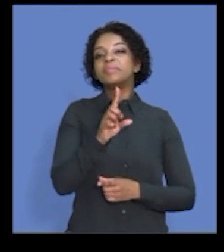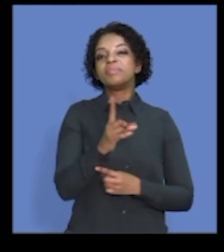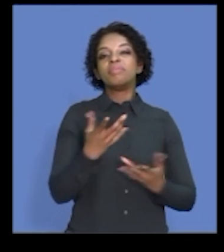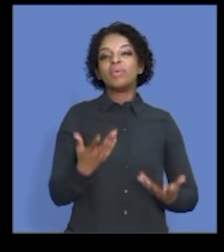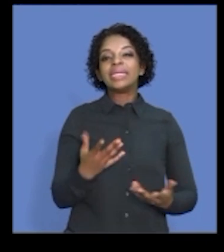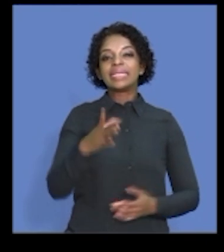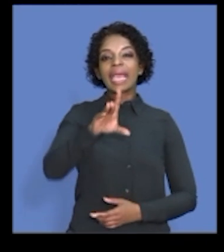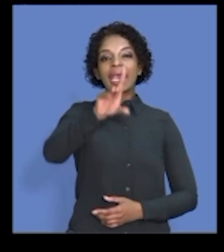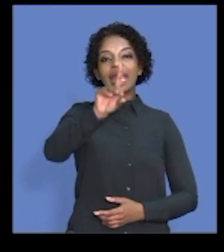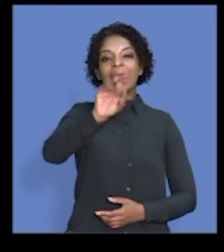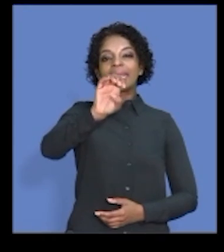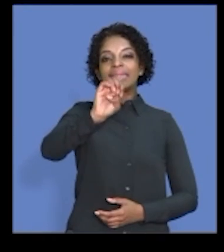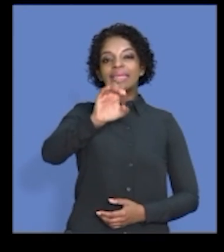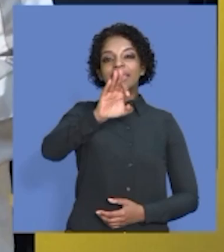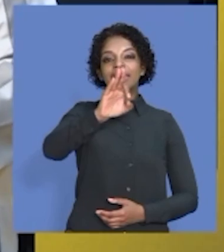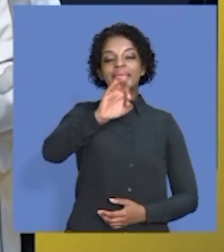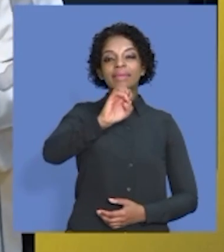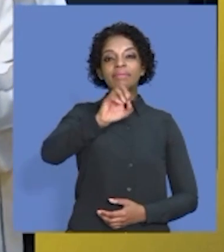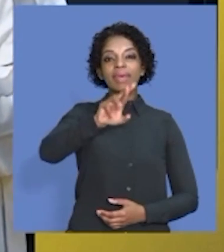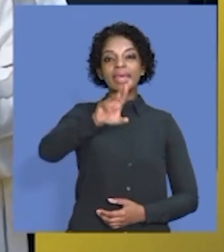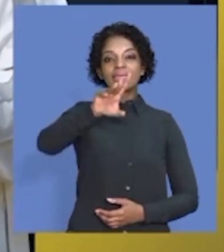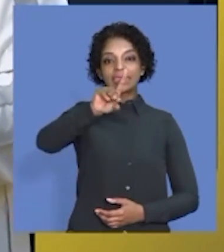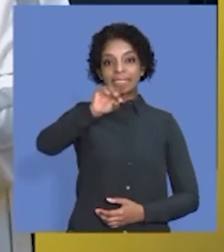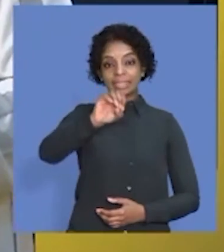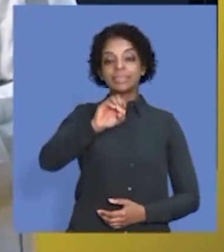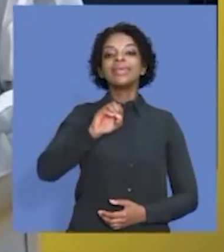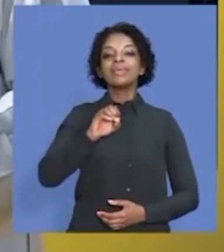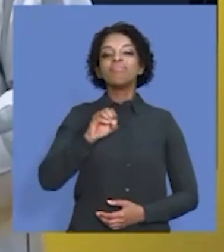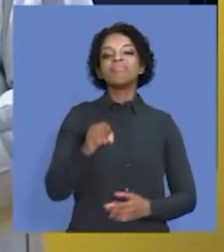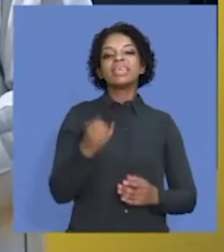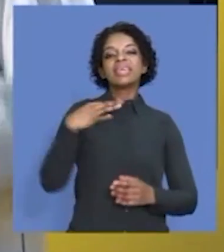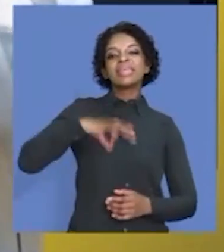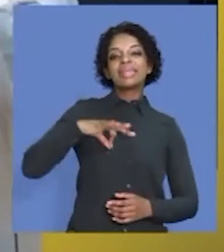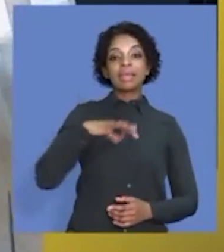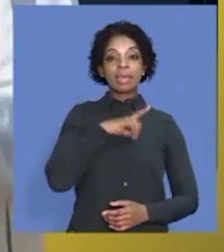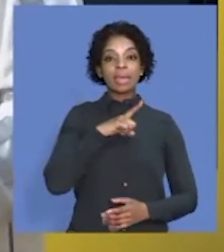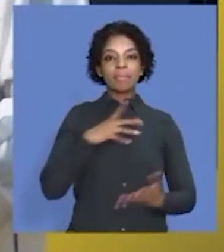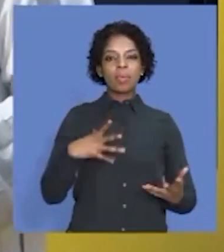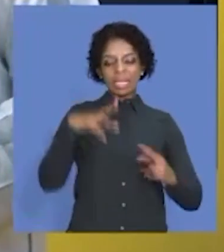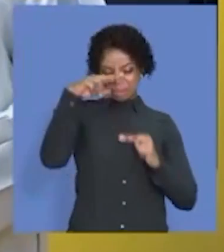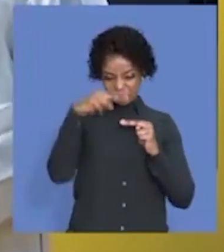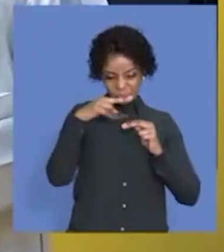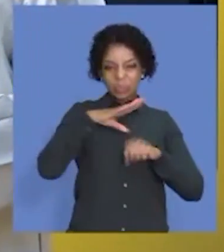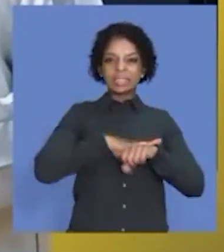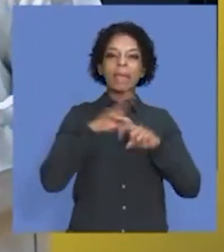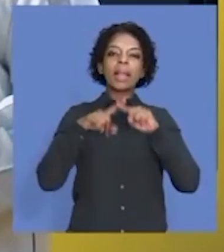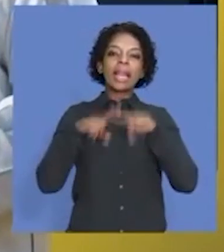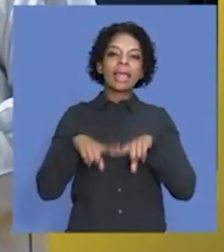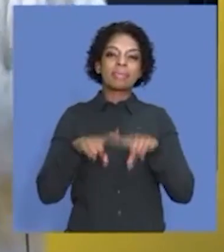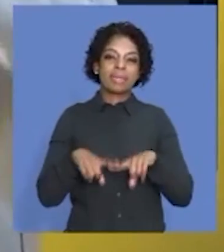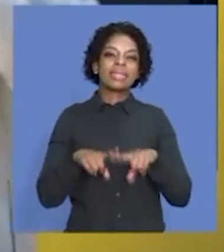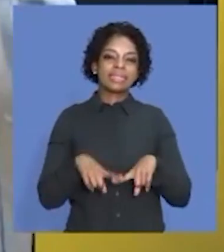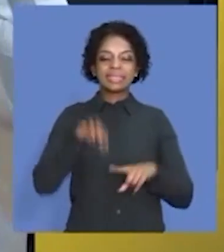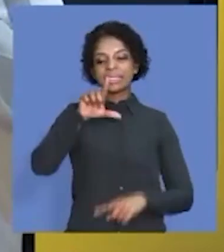called deferred income. Why? Because it's a temporary liability. Understand, it's a temporary